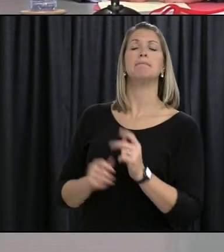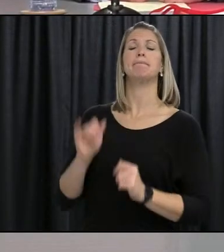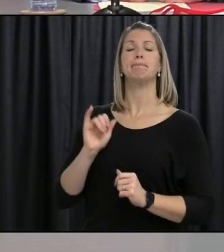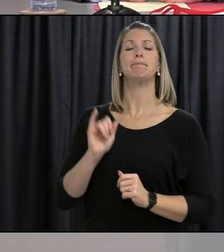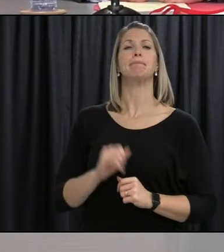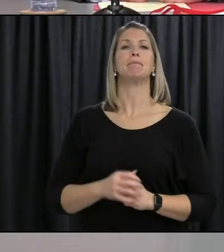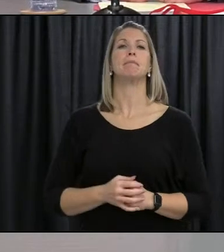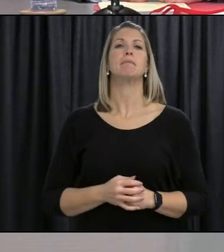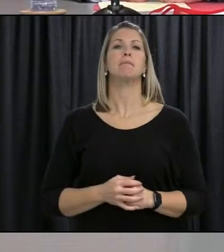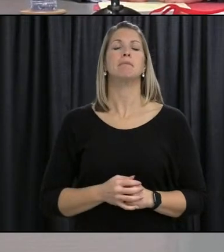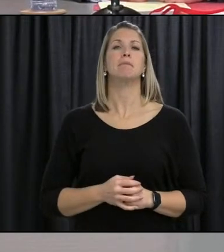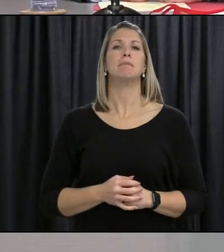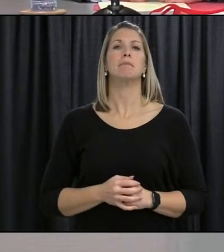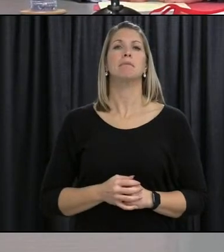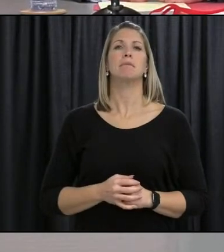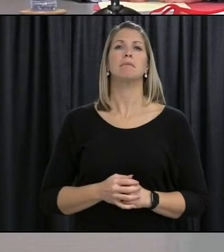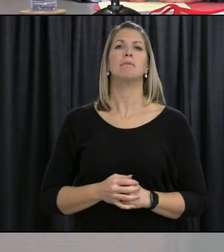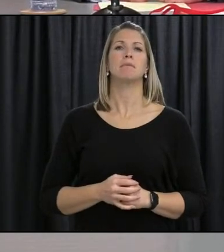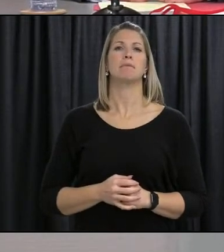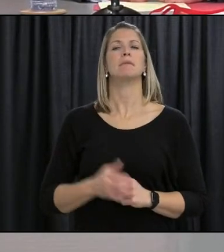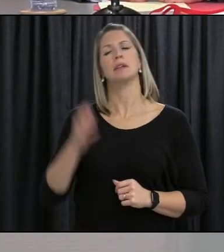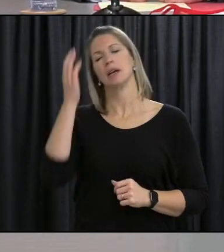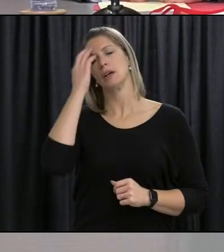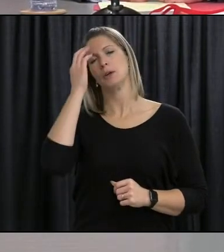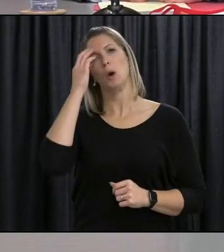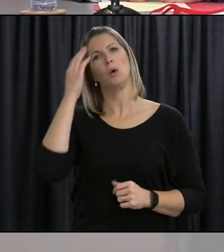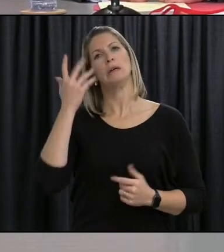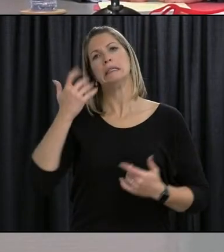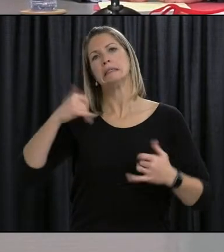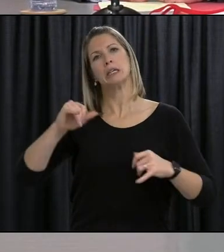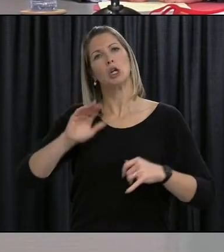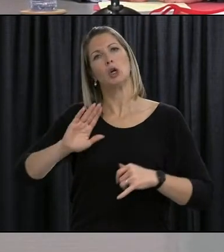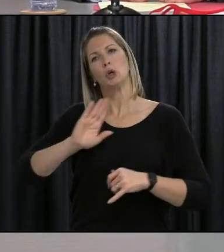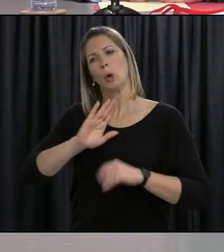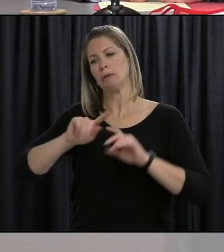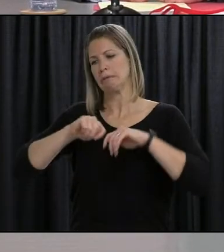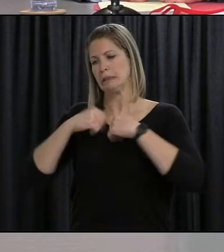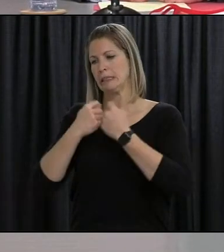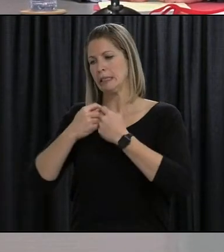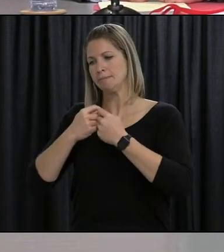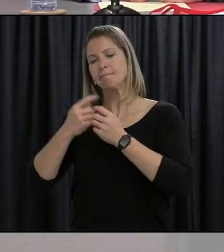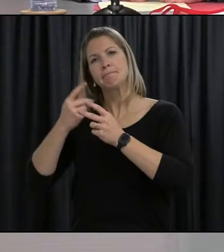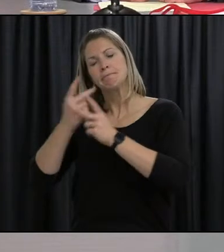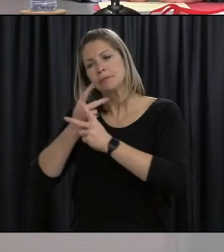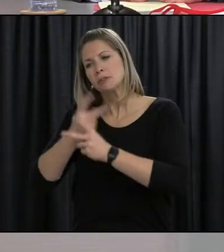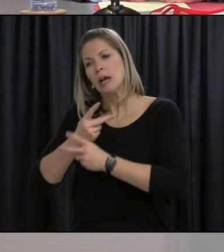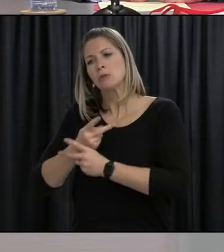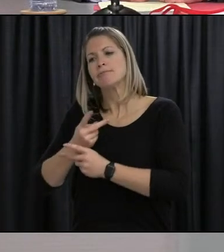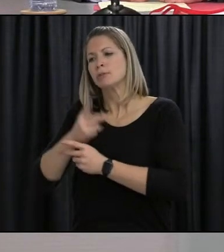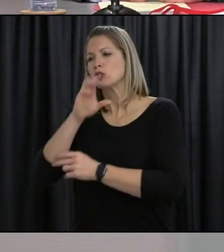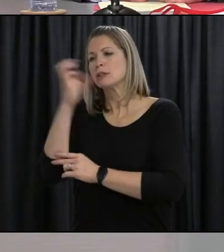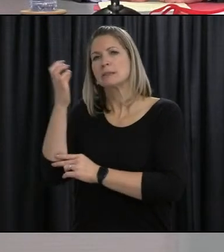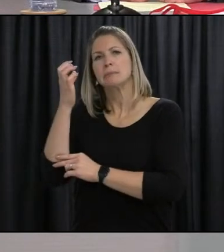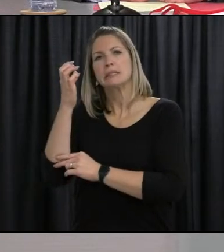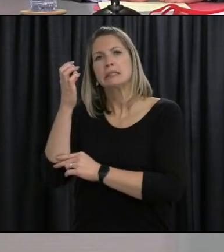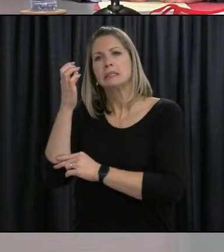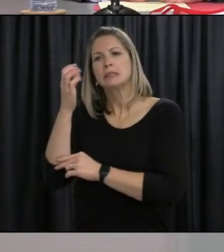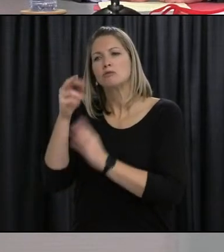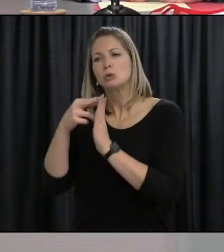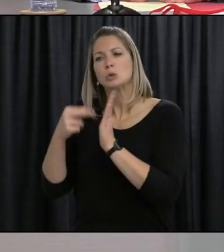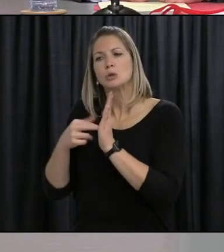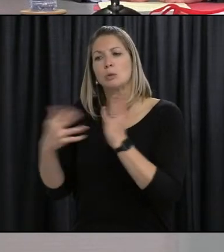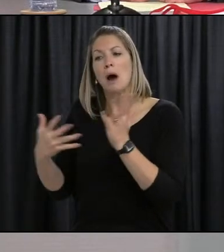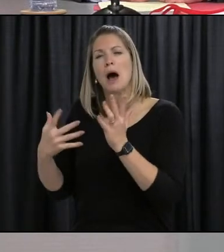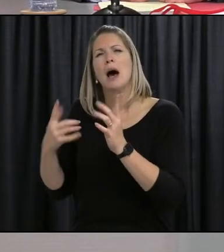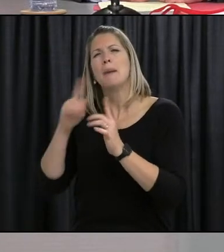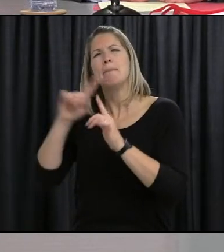you're still working on Christmas recommendations, but I'm wondering about shopping. Are there any concerns you have as shopping activity